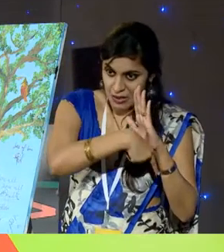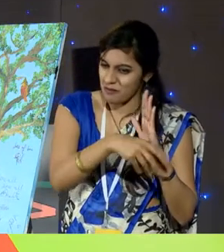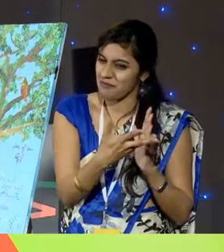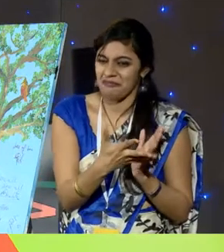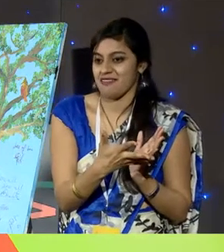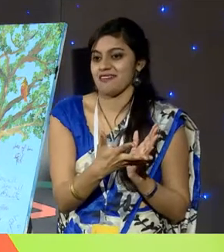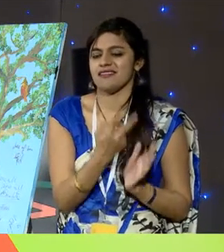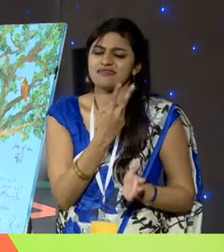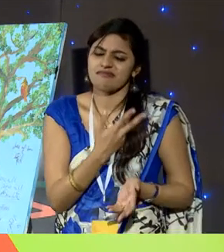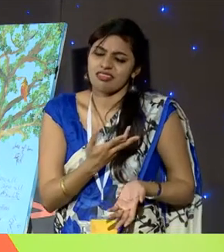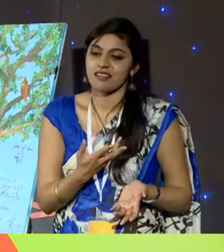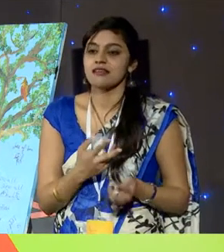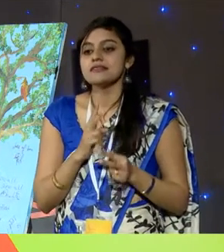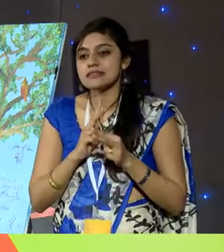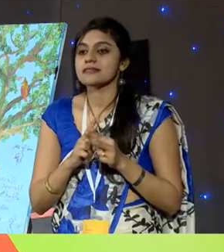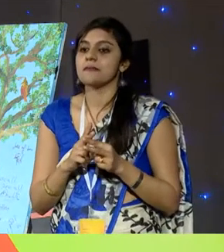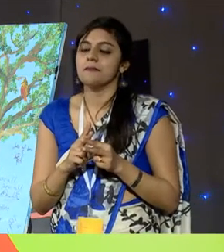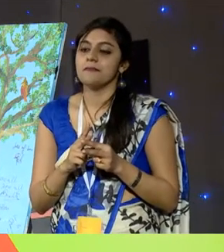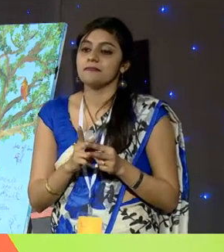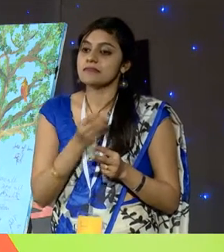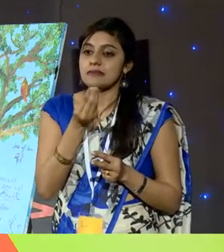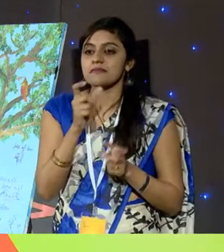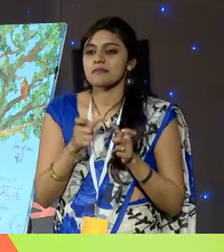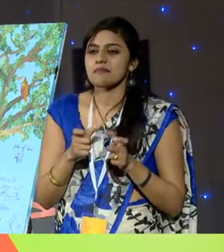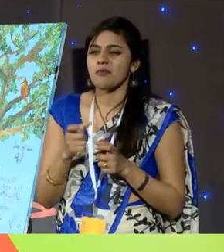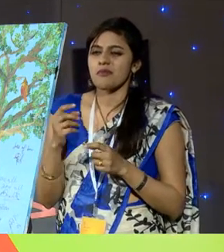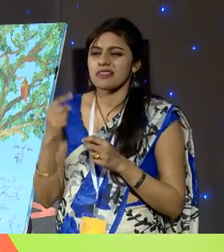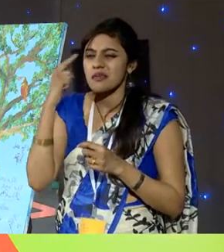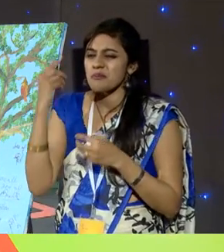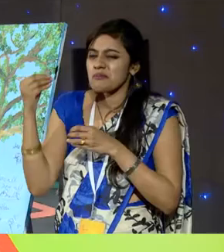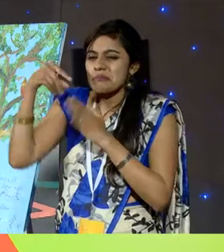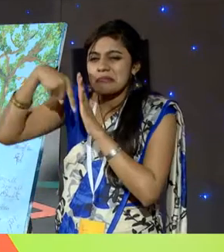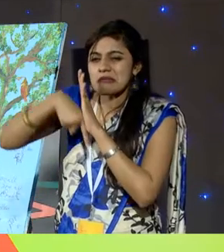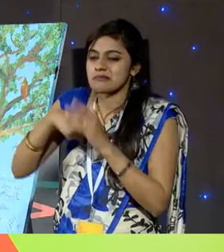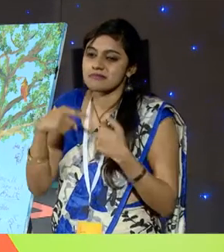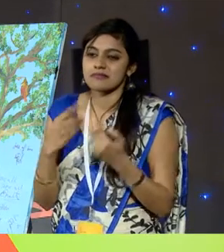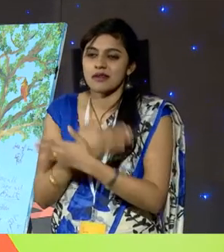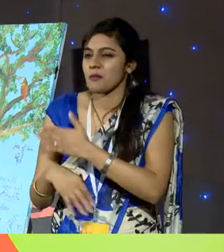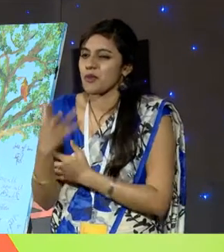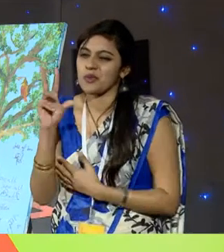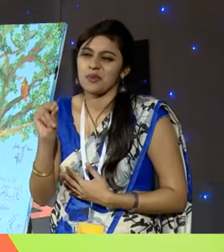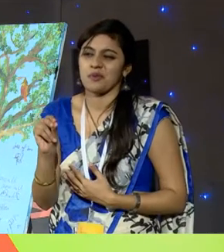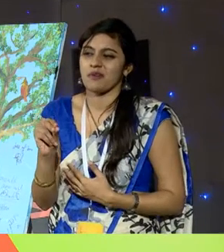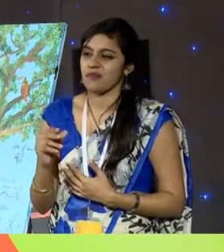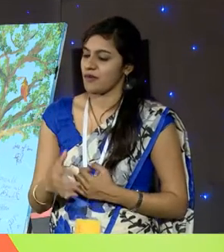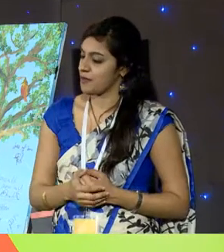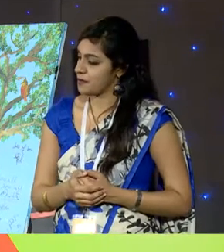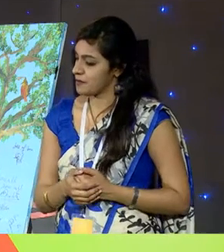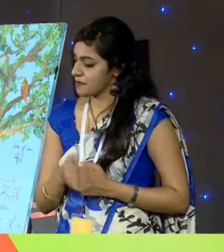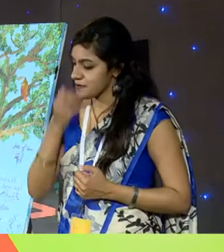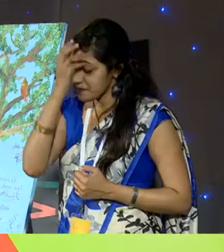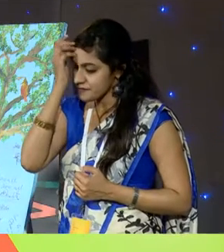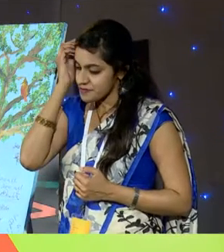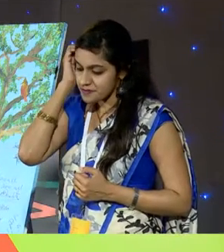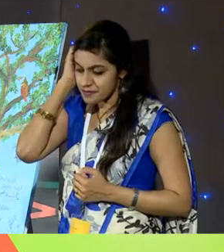and understand disability in a far more insightful way than, you know, it is usual.